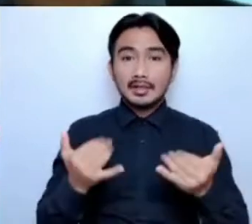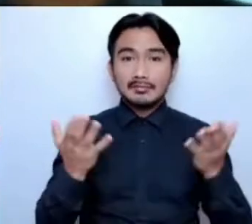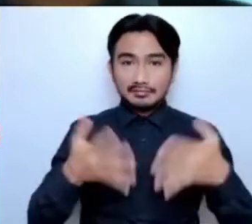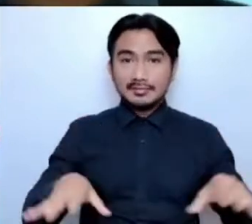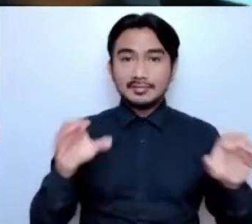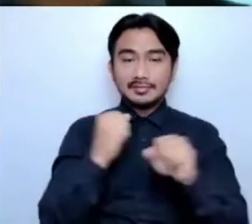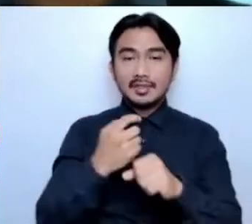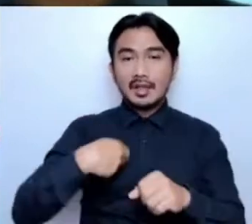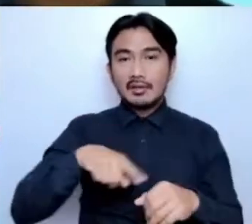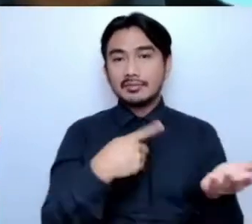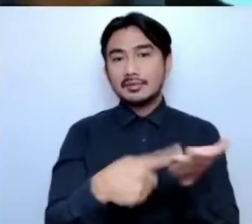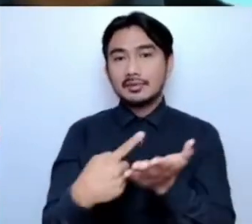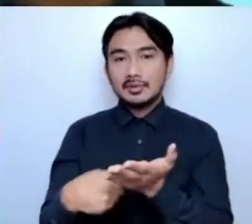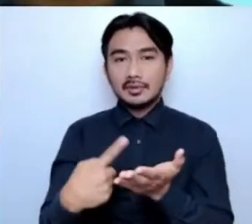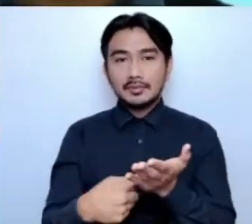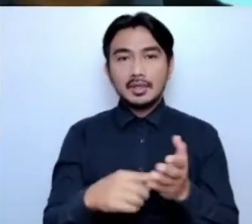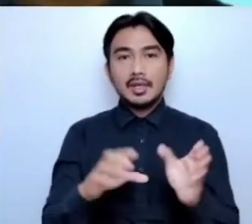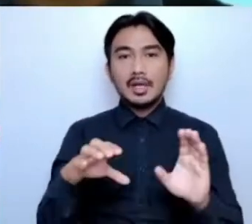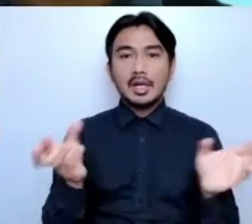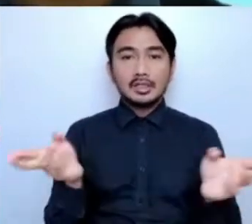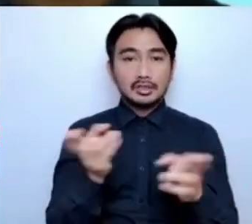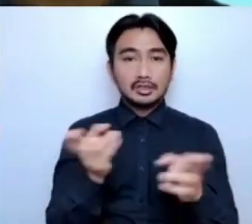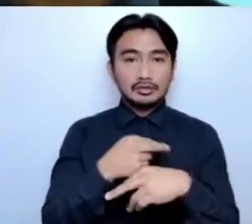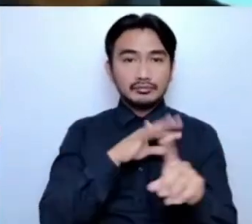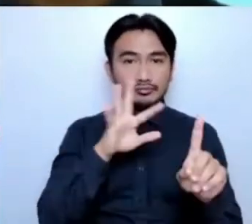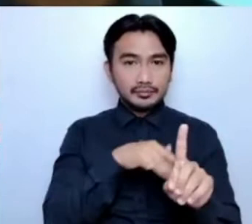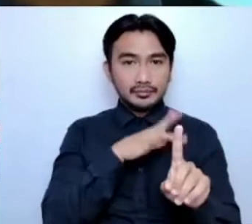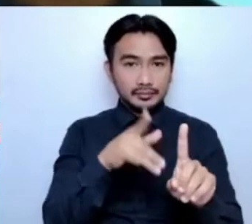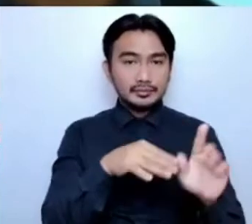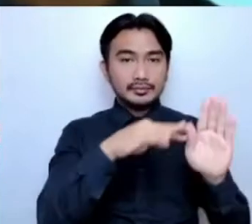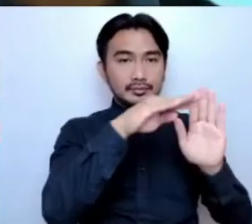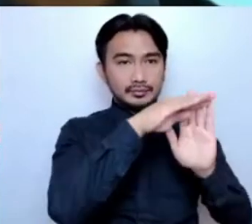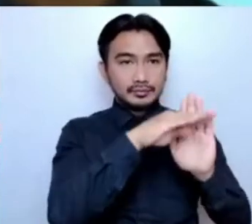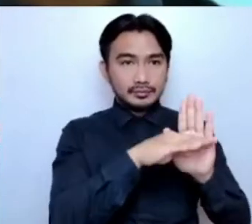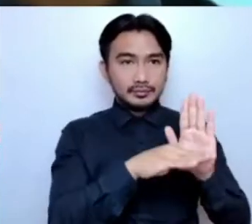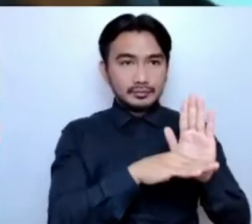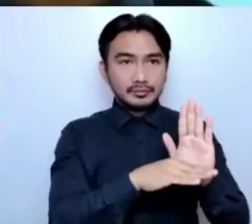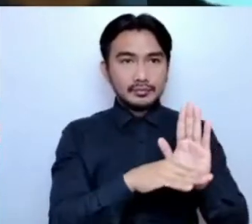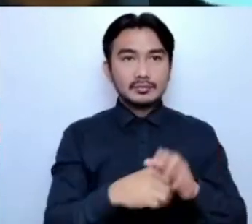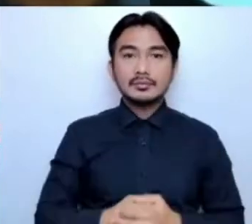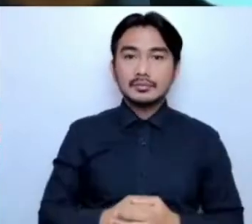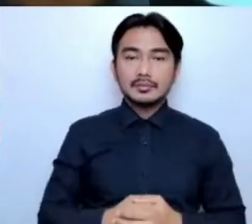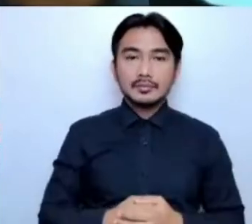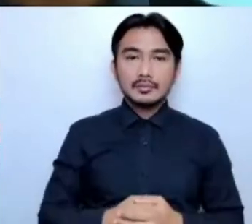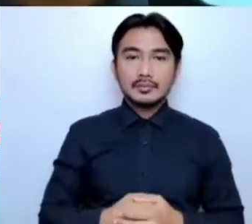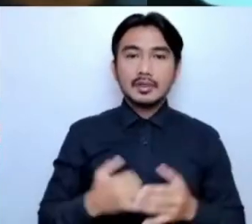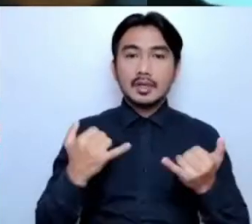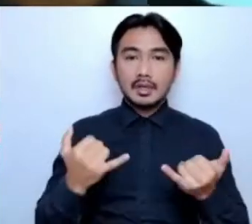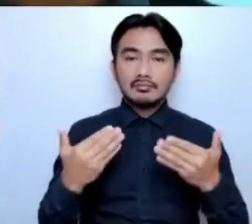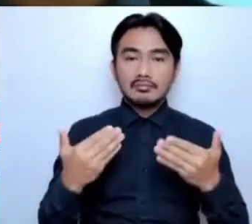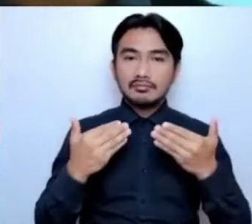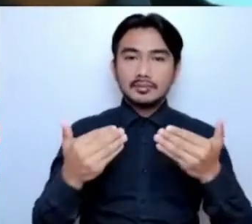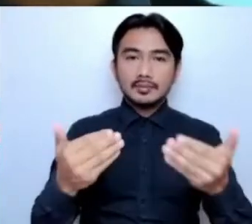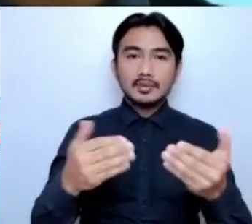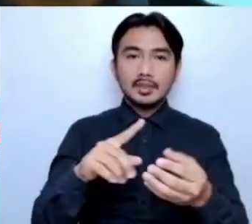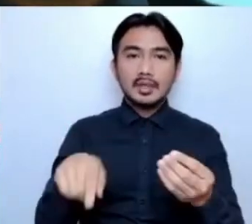discussion on the classroom observable indicators. And at this point, we will proceed with the rest